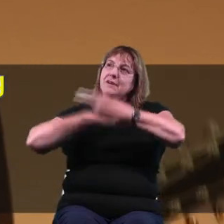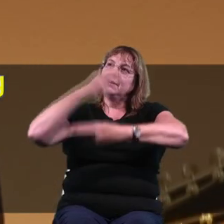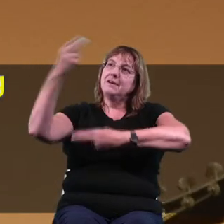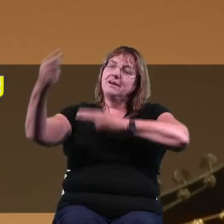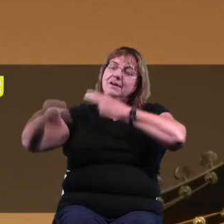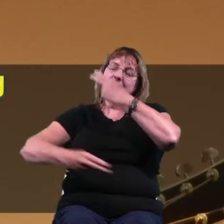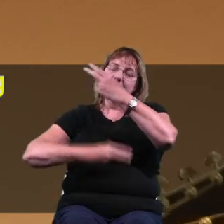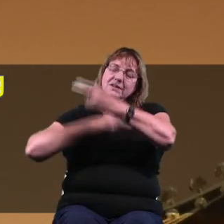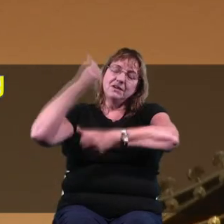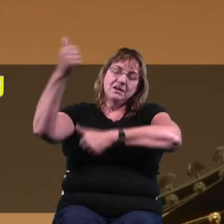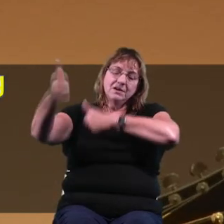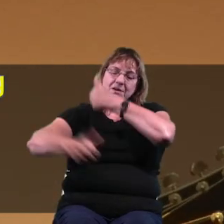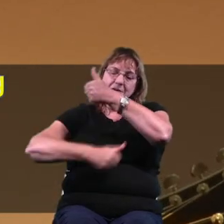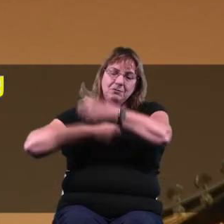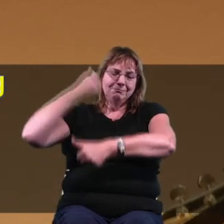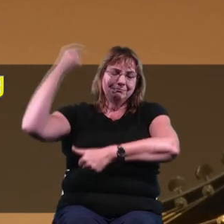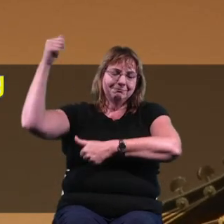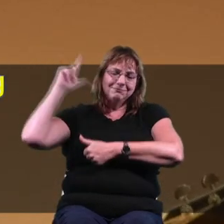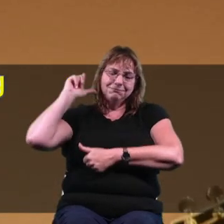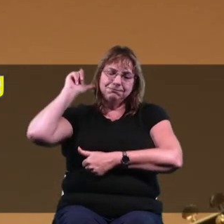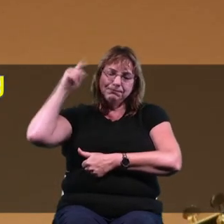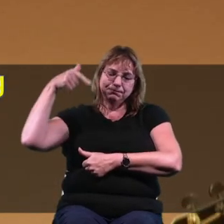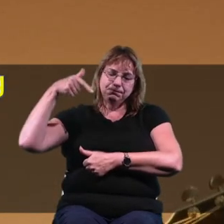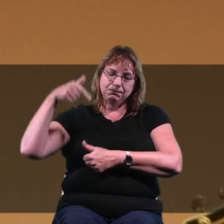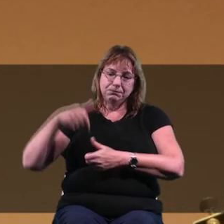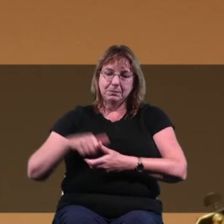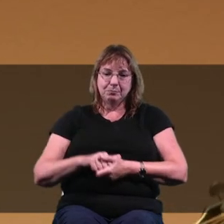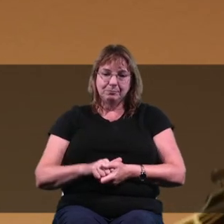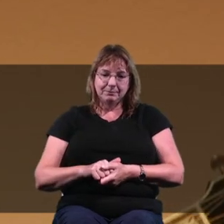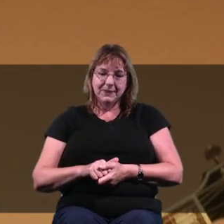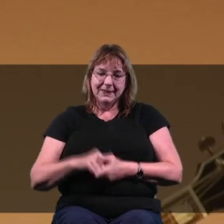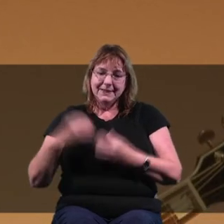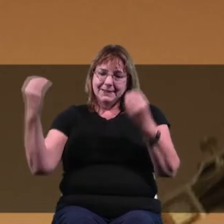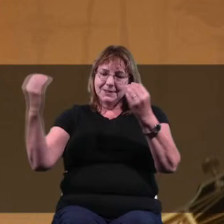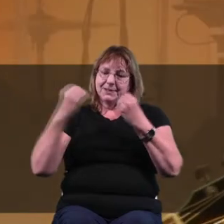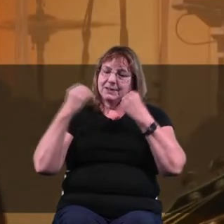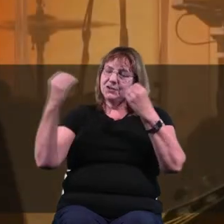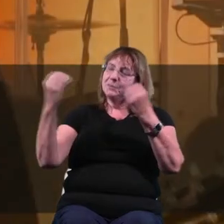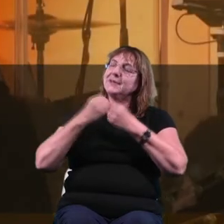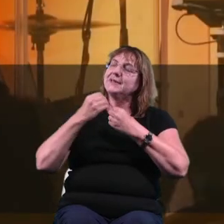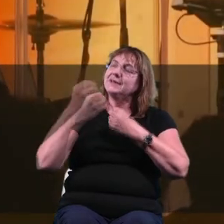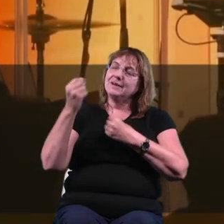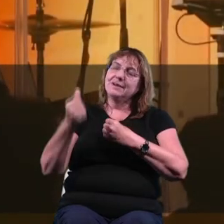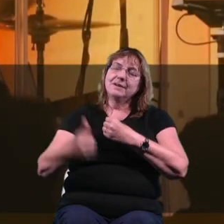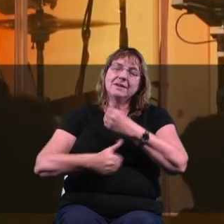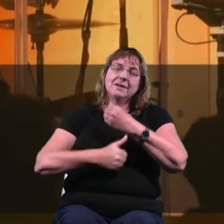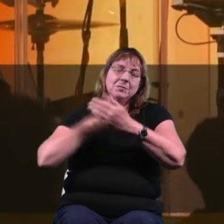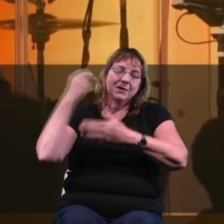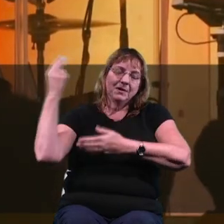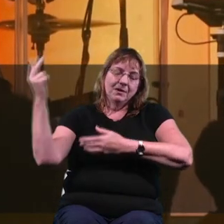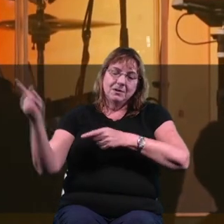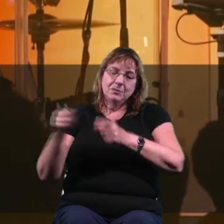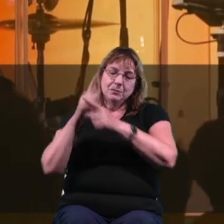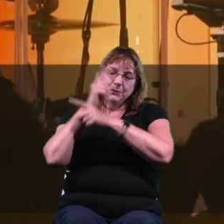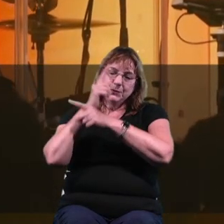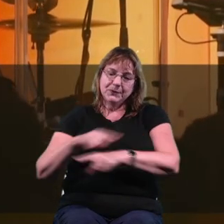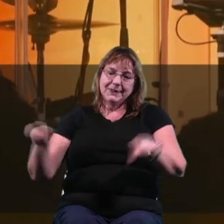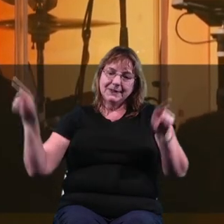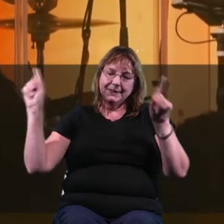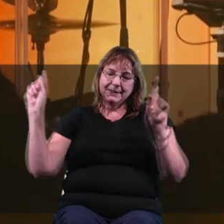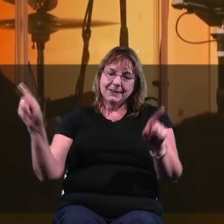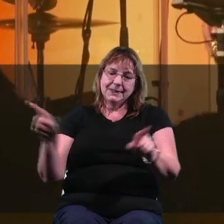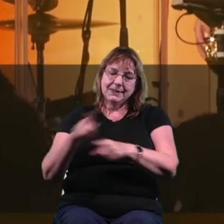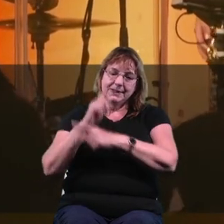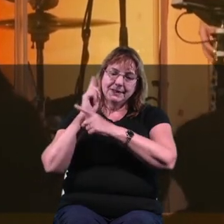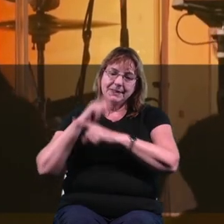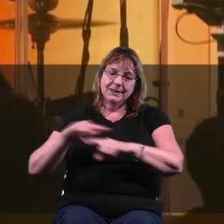for songs of loudest praise. Teach me some